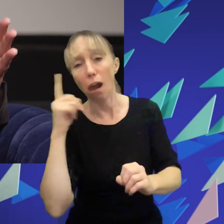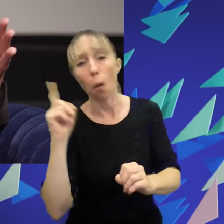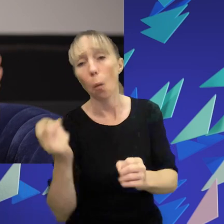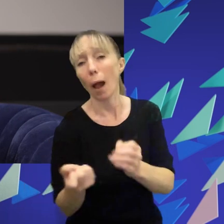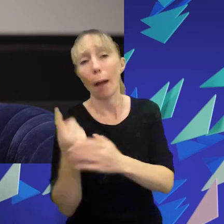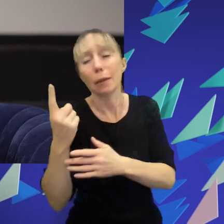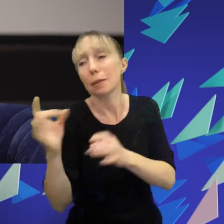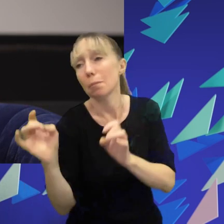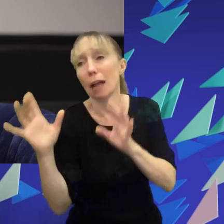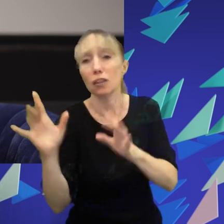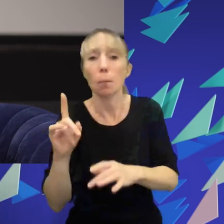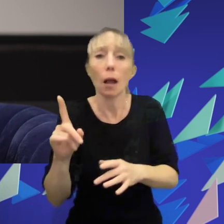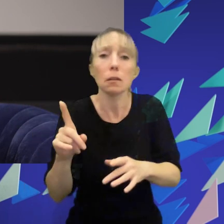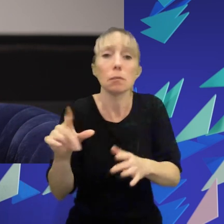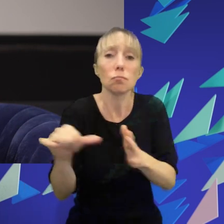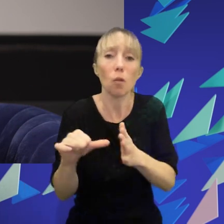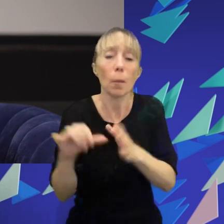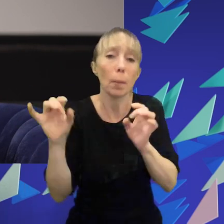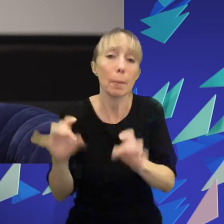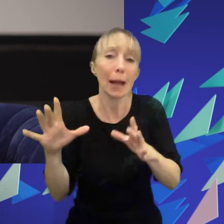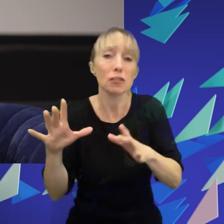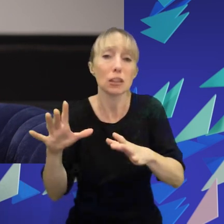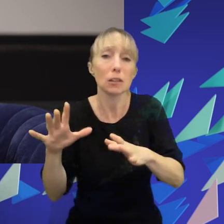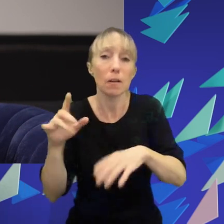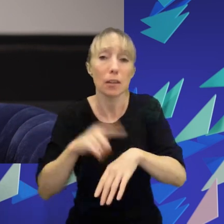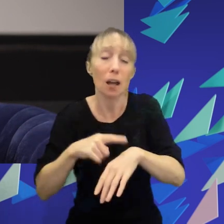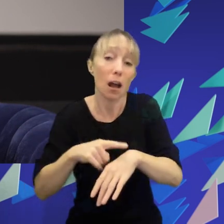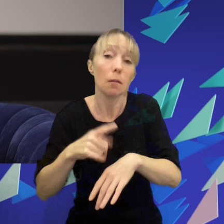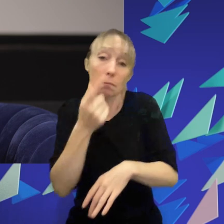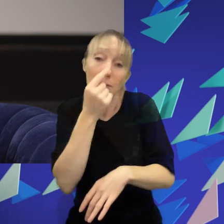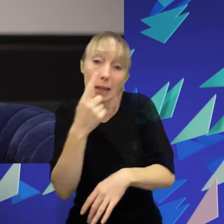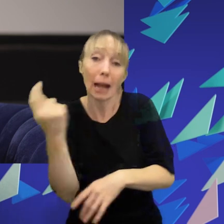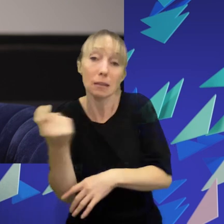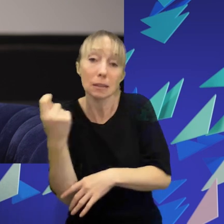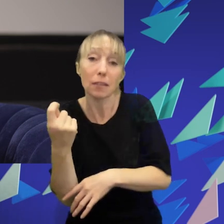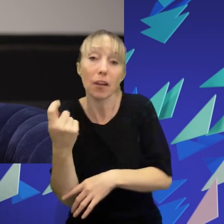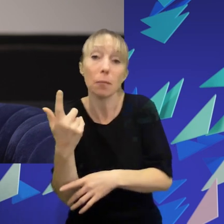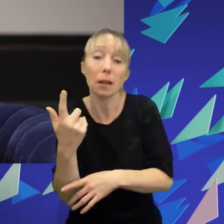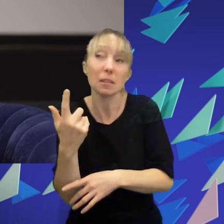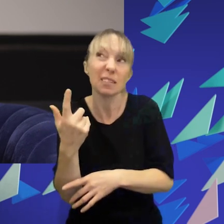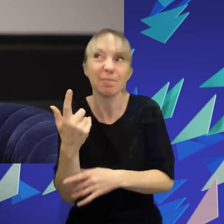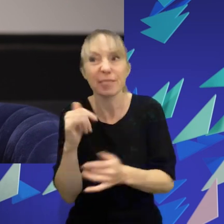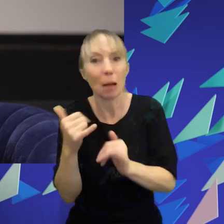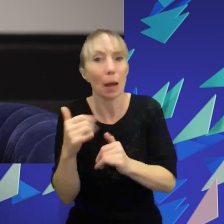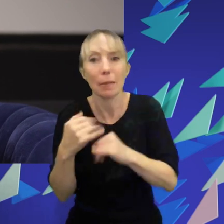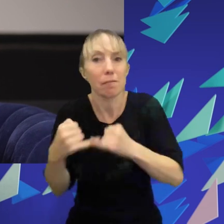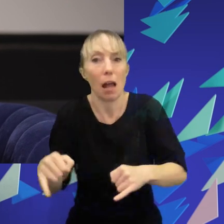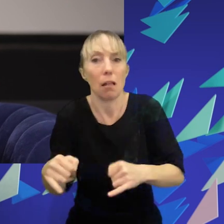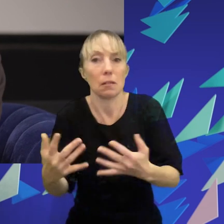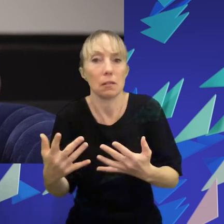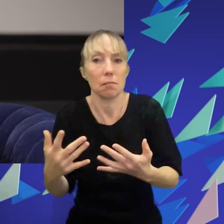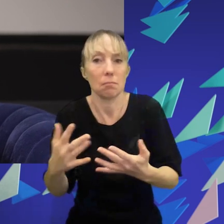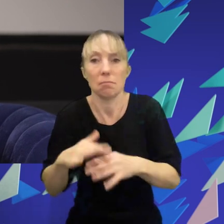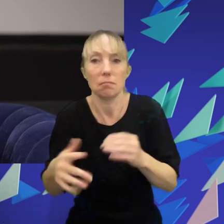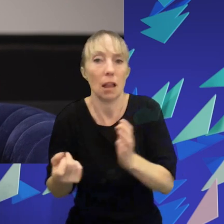magic of the moment. The problem with the magic of the moment is that sometimes it's true, but sometimes you is unreliable. So, I mean, sometimes it